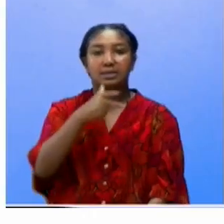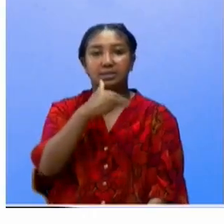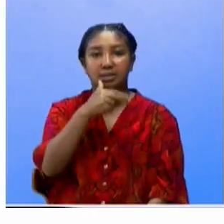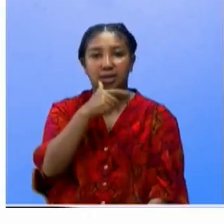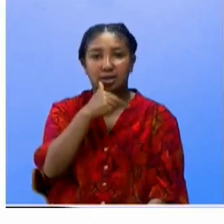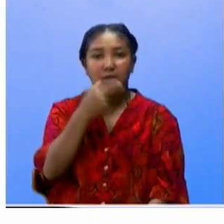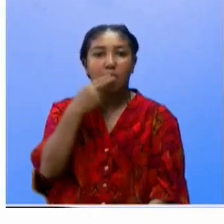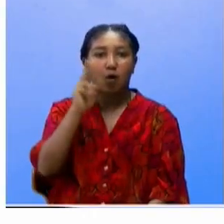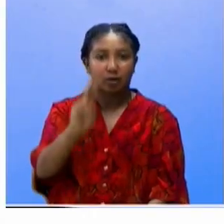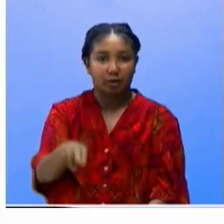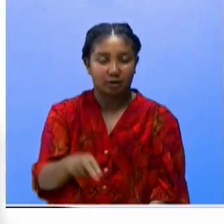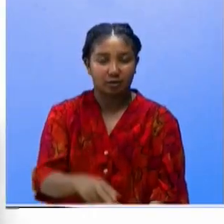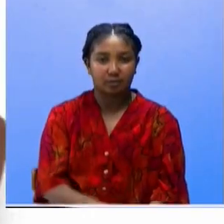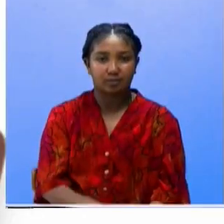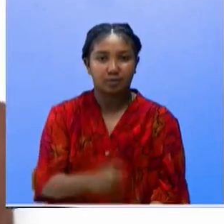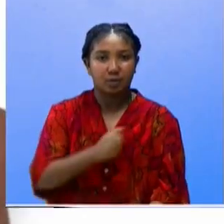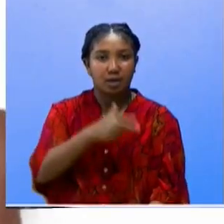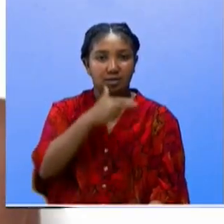ordered